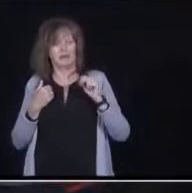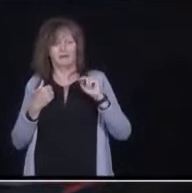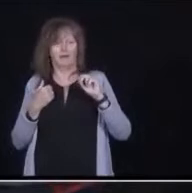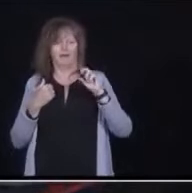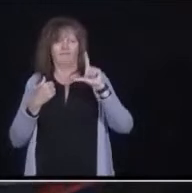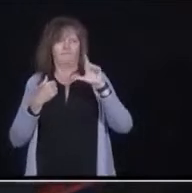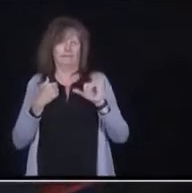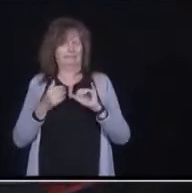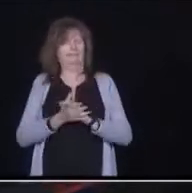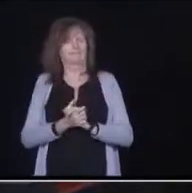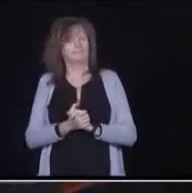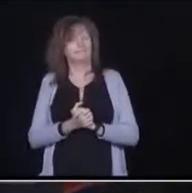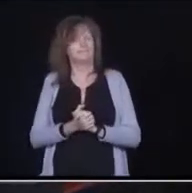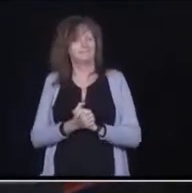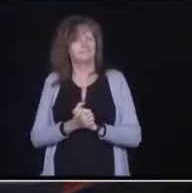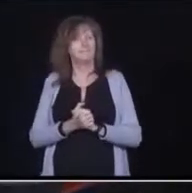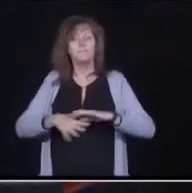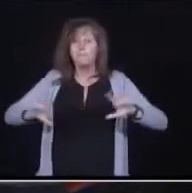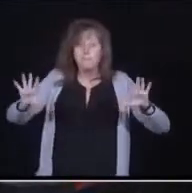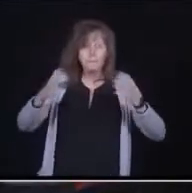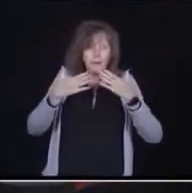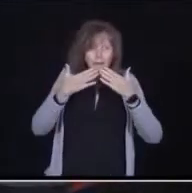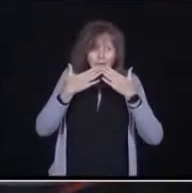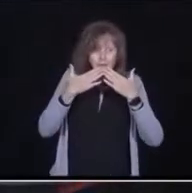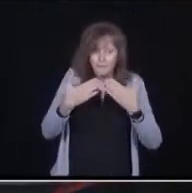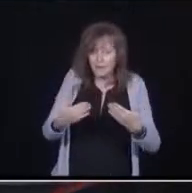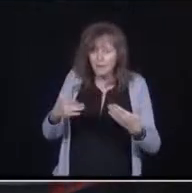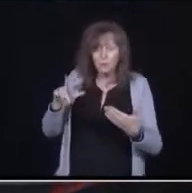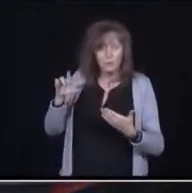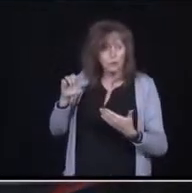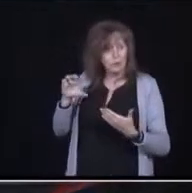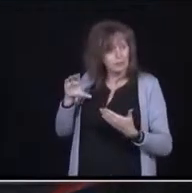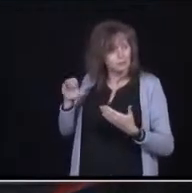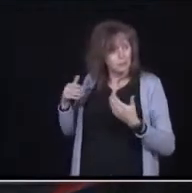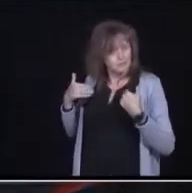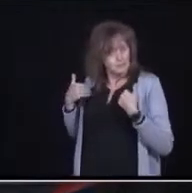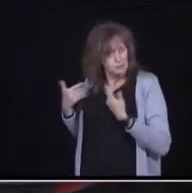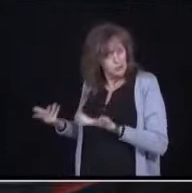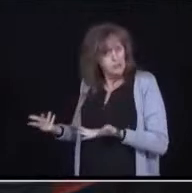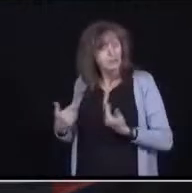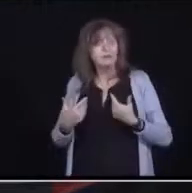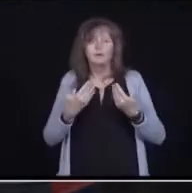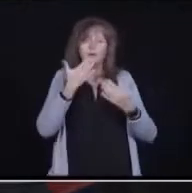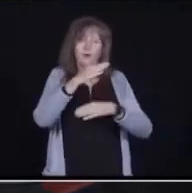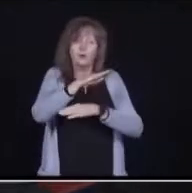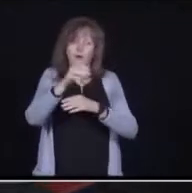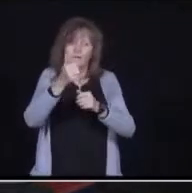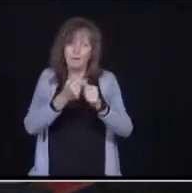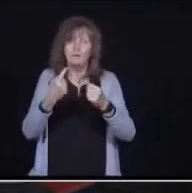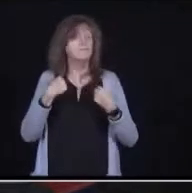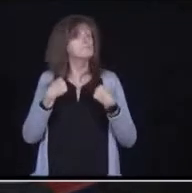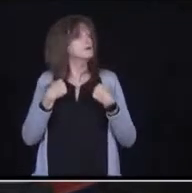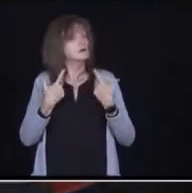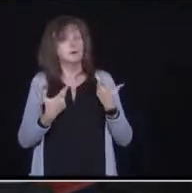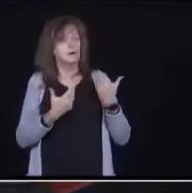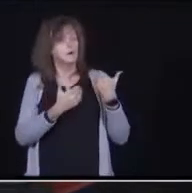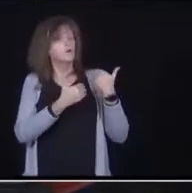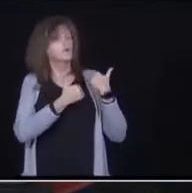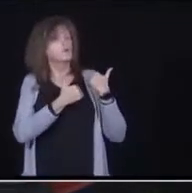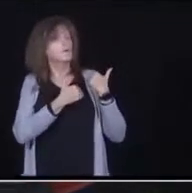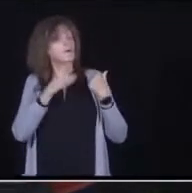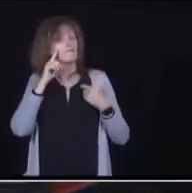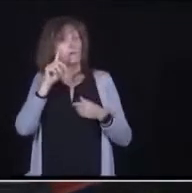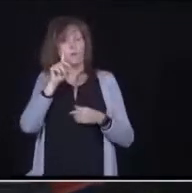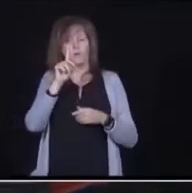Thank you, Minister Lecce, and good afternoon, everyone. As the minister responsible for digital and data transformation,